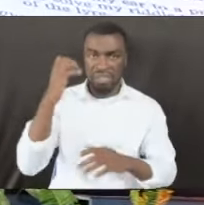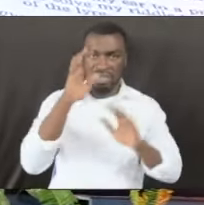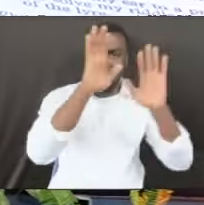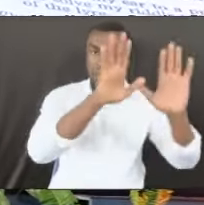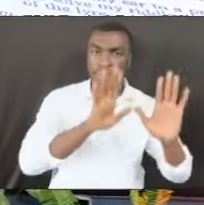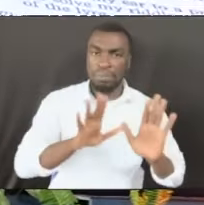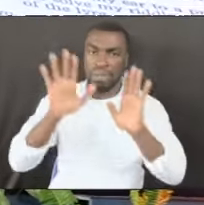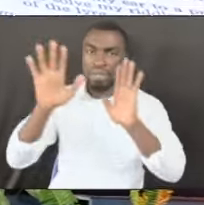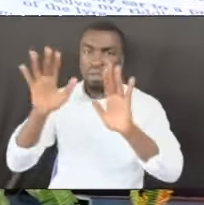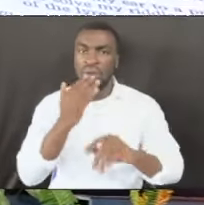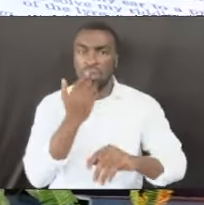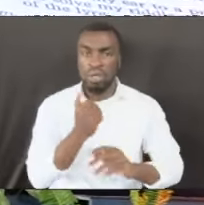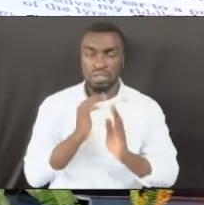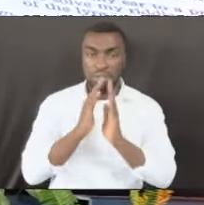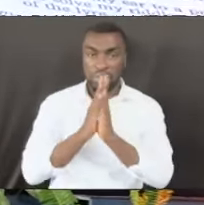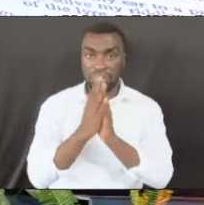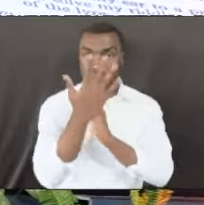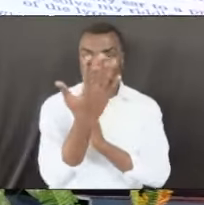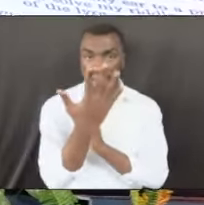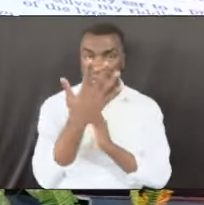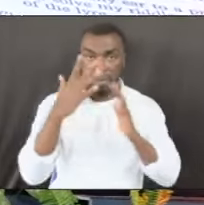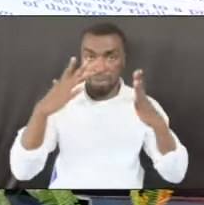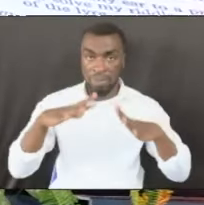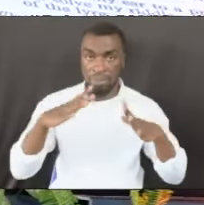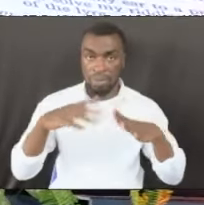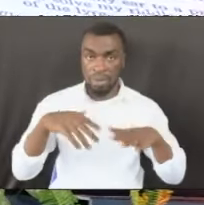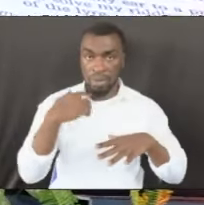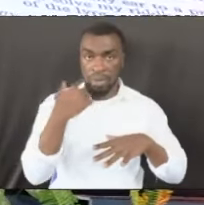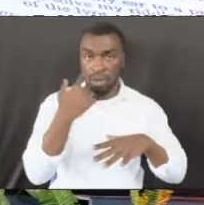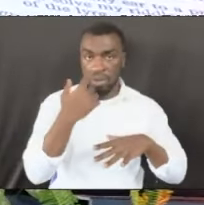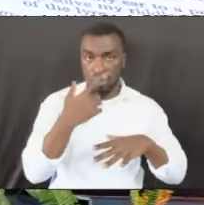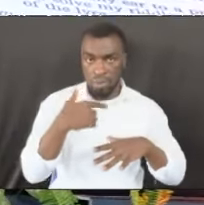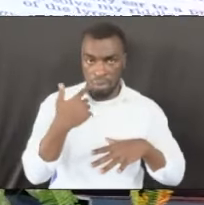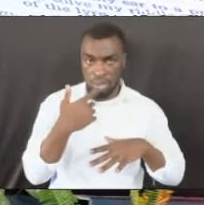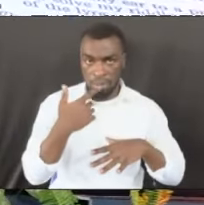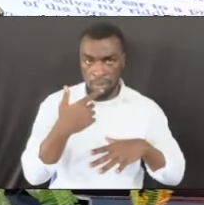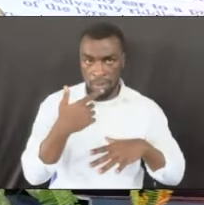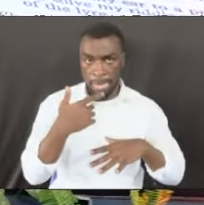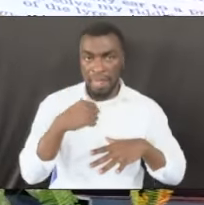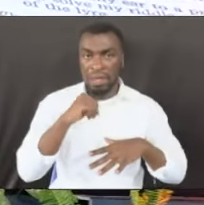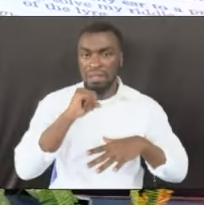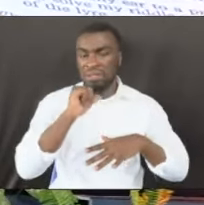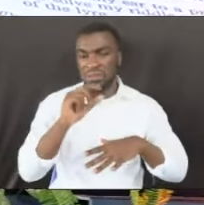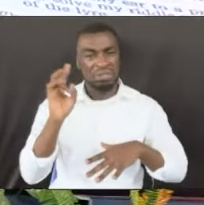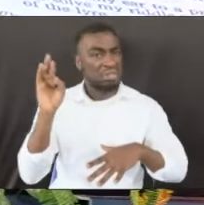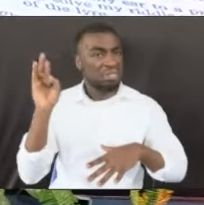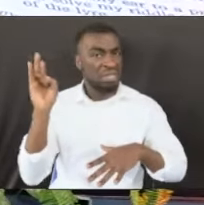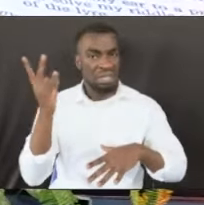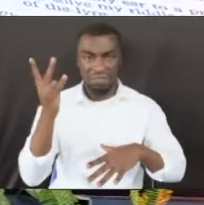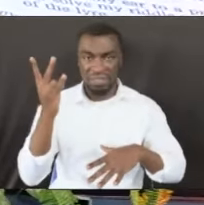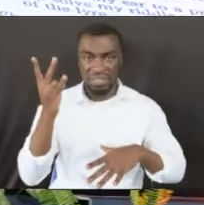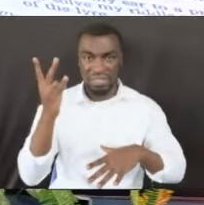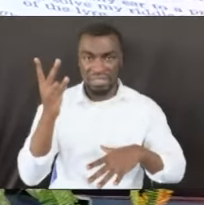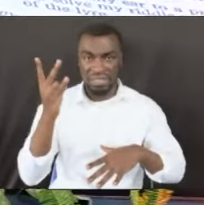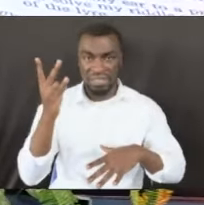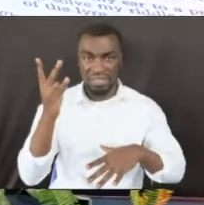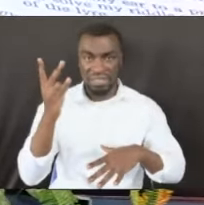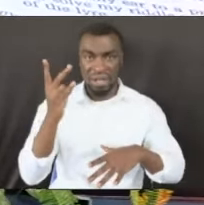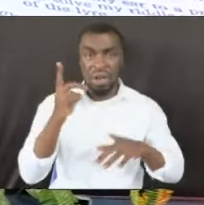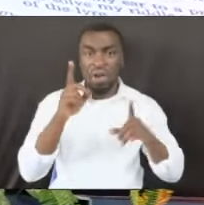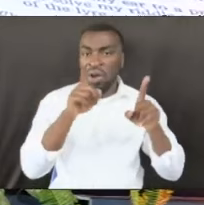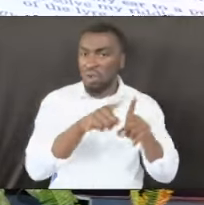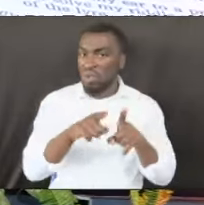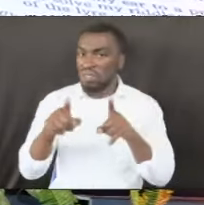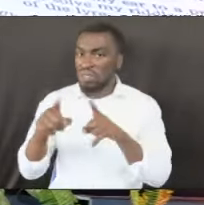for 5 people who are either not Adventists or the ones who are and they are